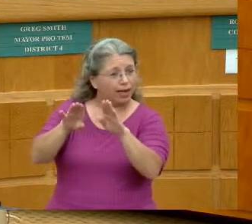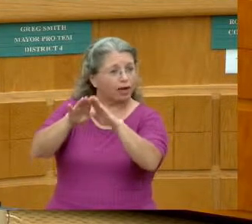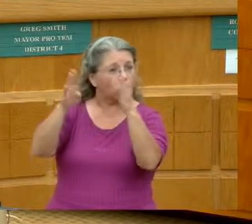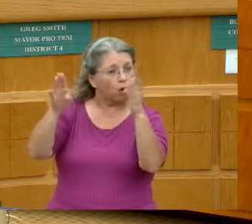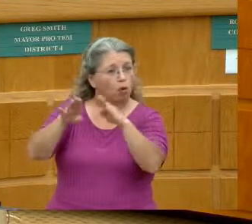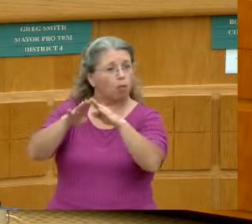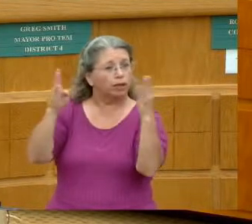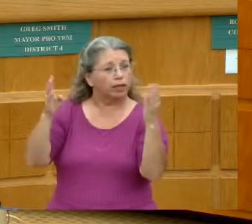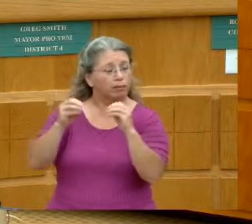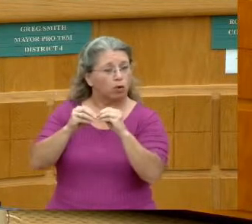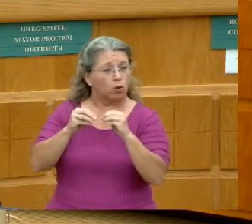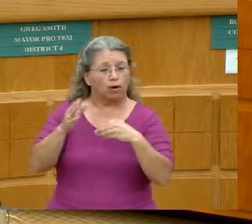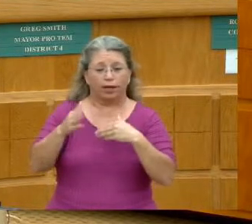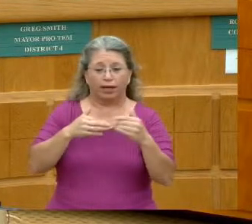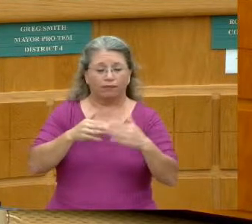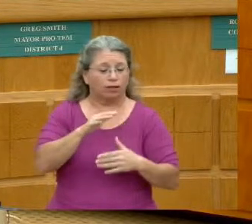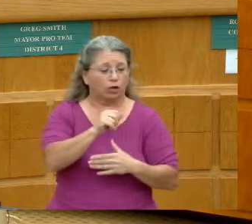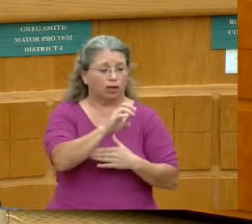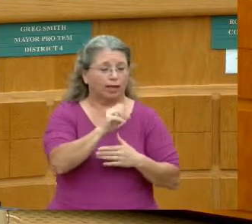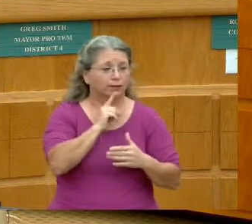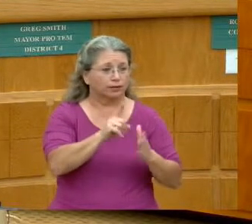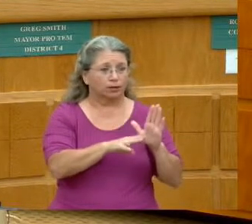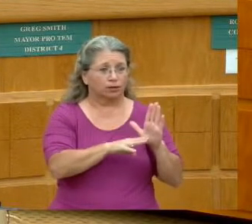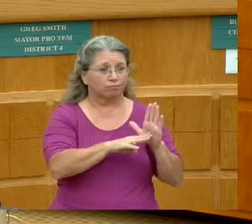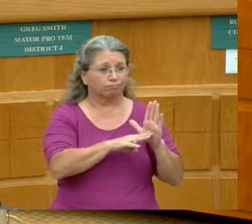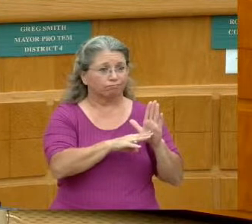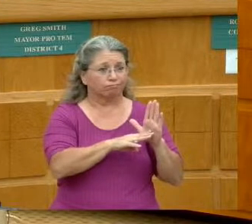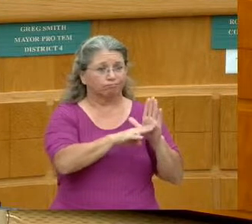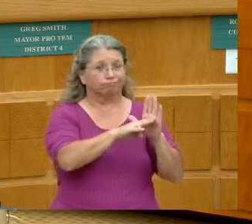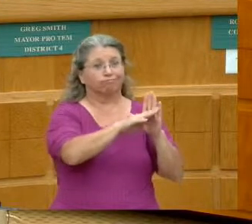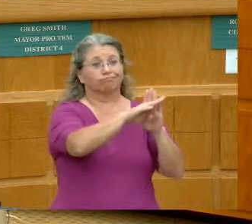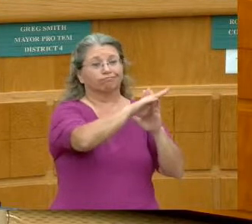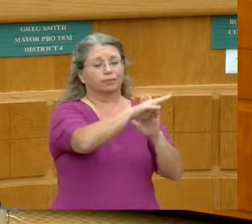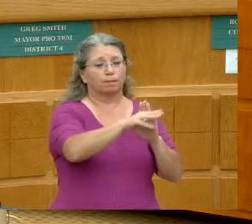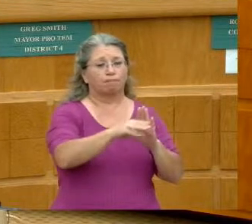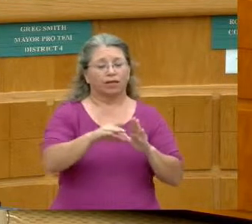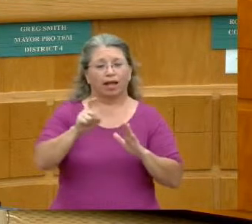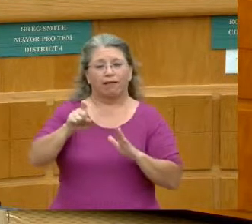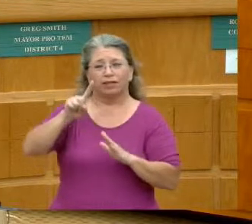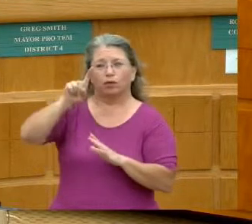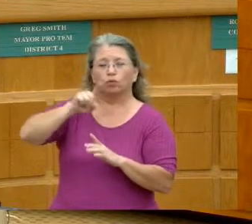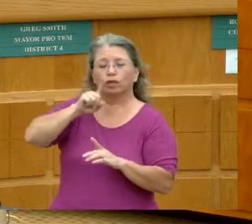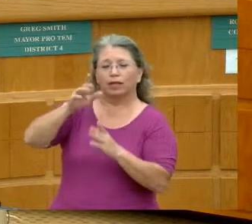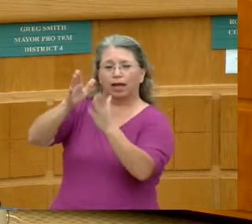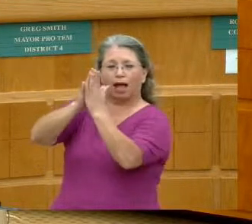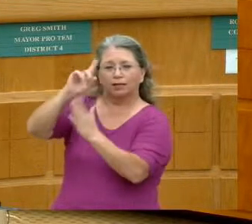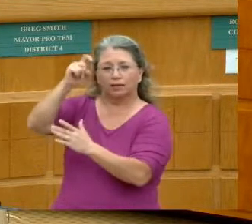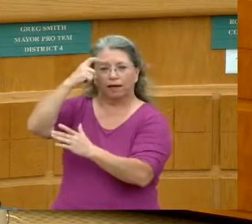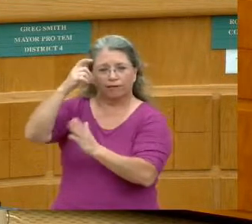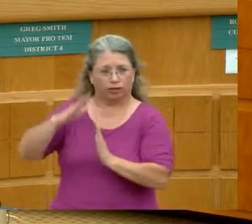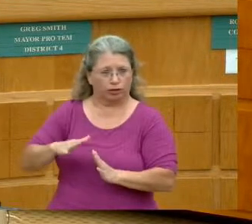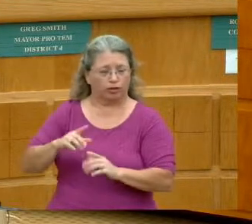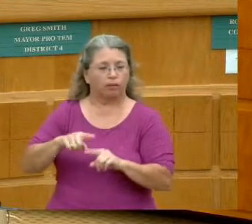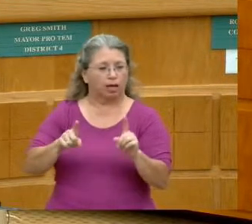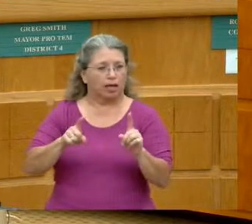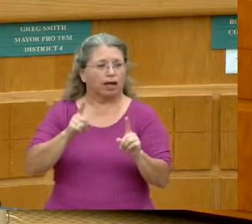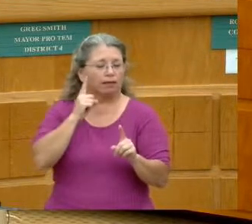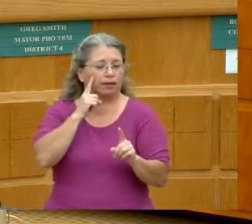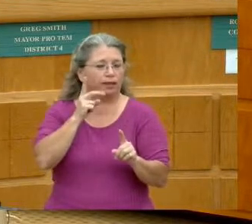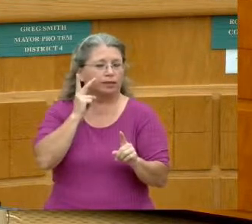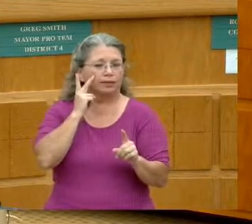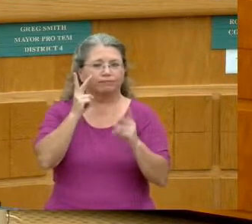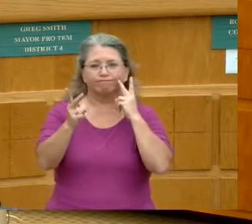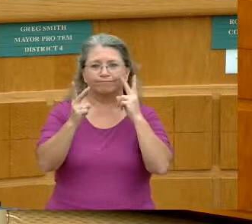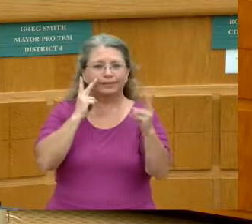right? You'd have to ask the governor that, but I think we know and we can see by watching any news network that the economy is